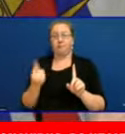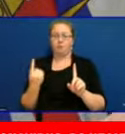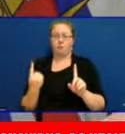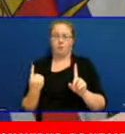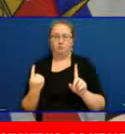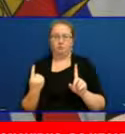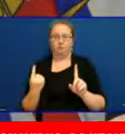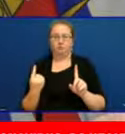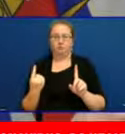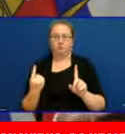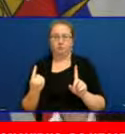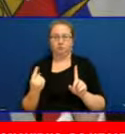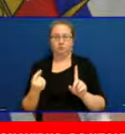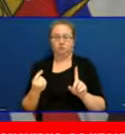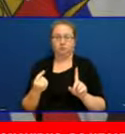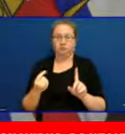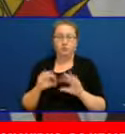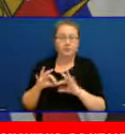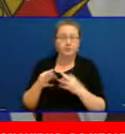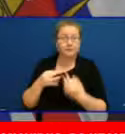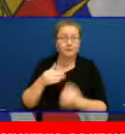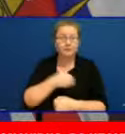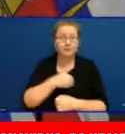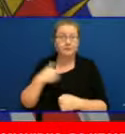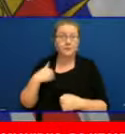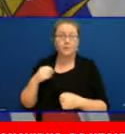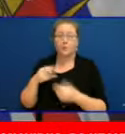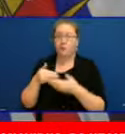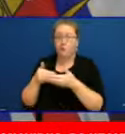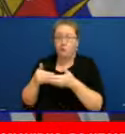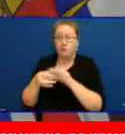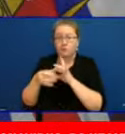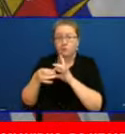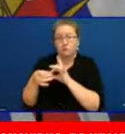usually somebody in their family, or that they have a close